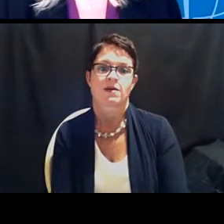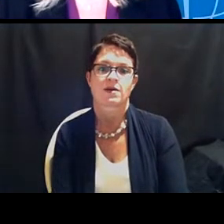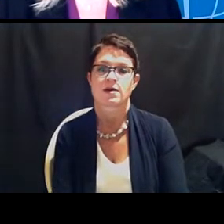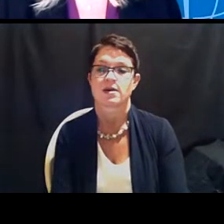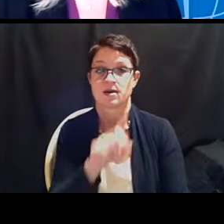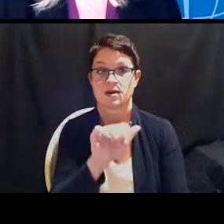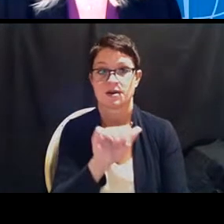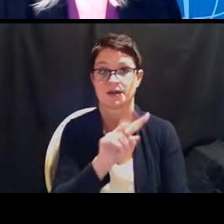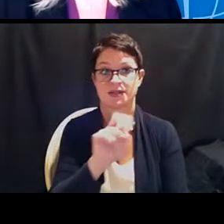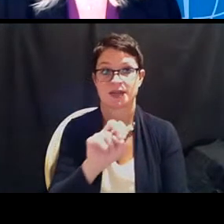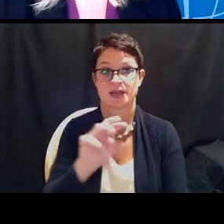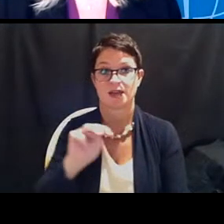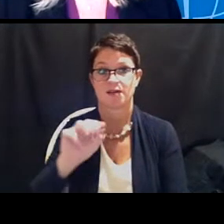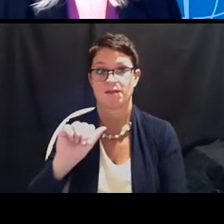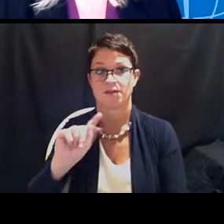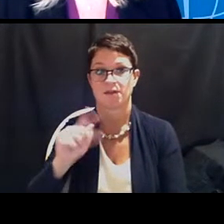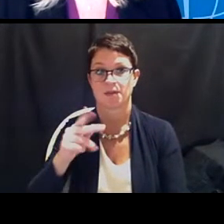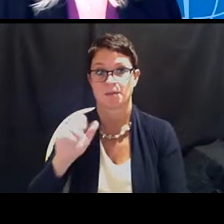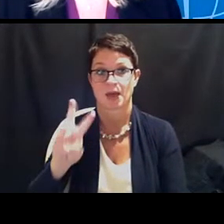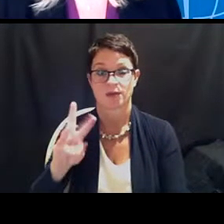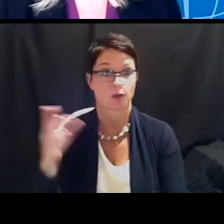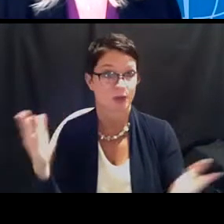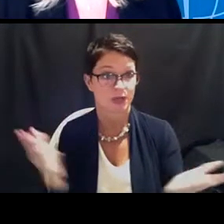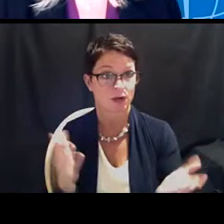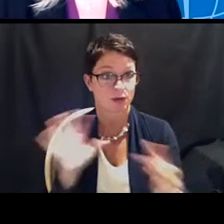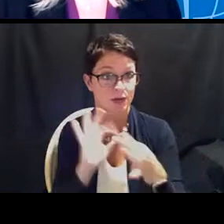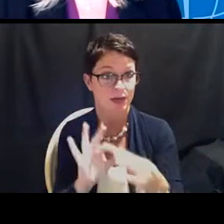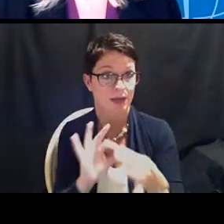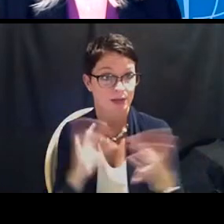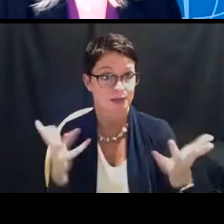Dave or Matthew, are you there?